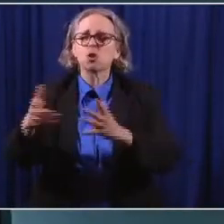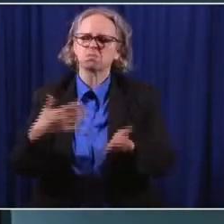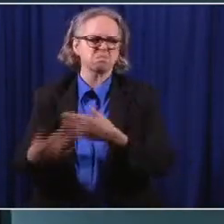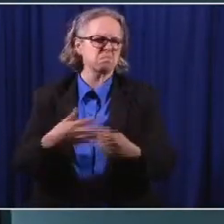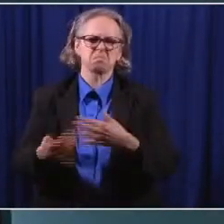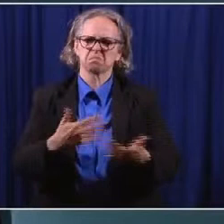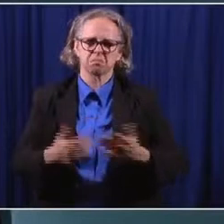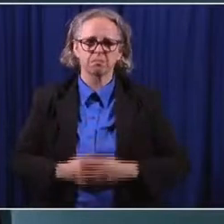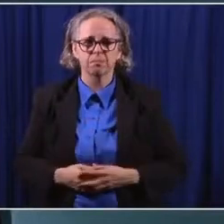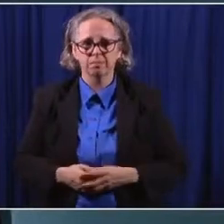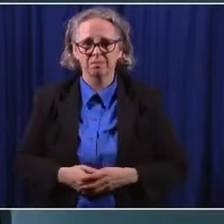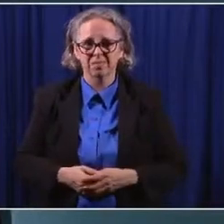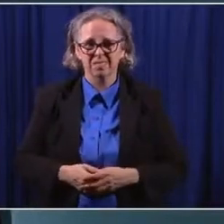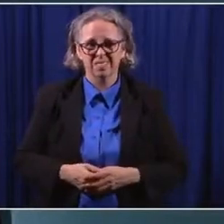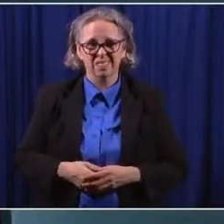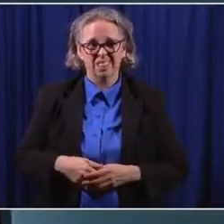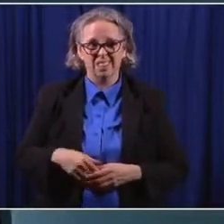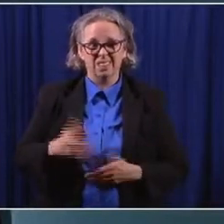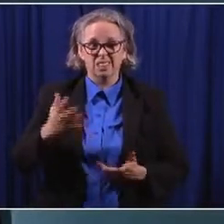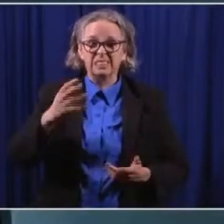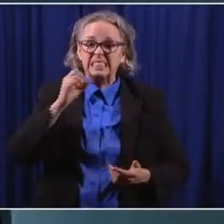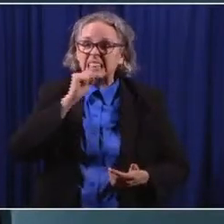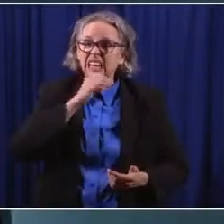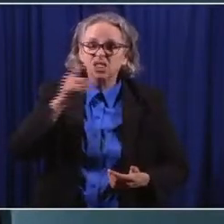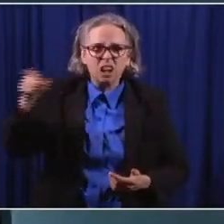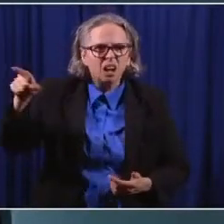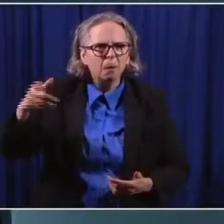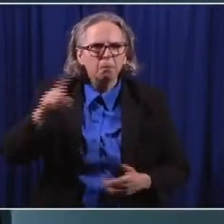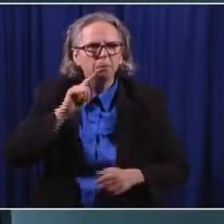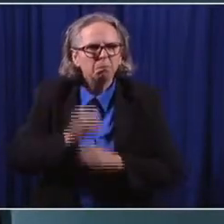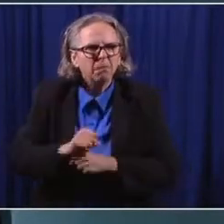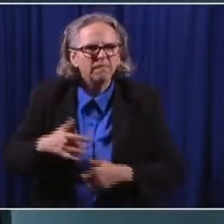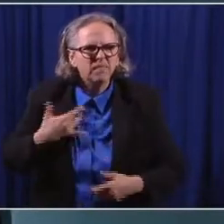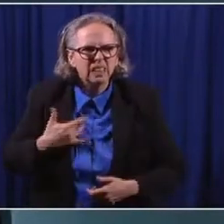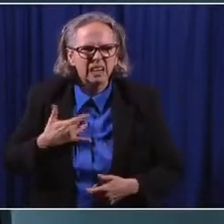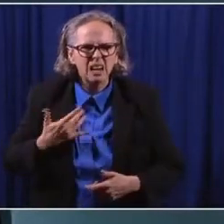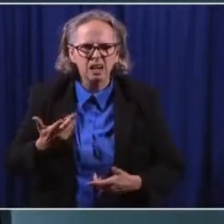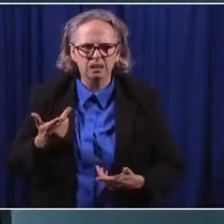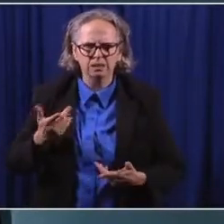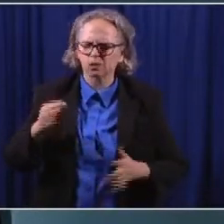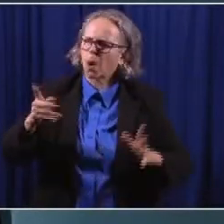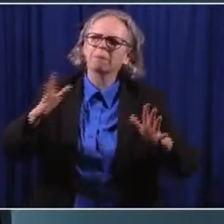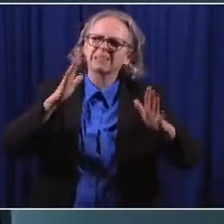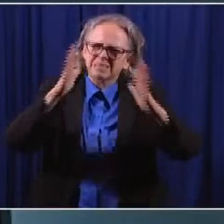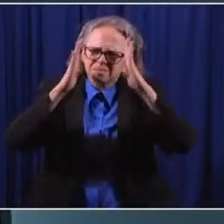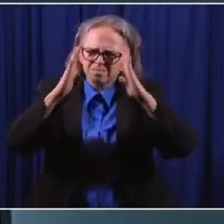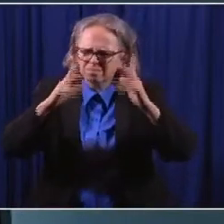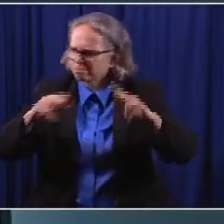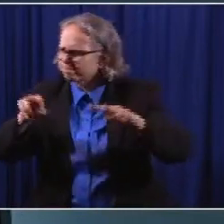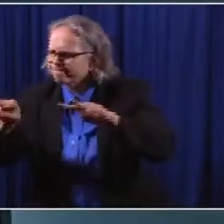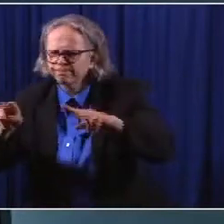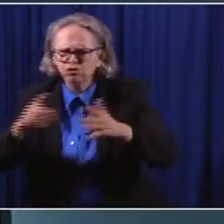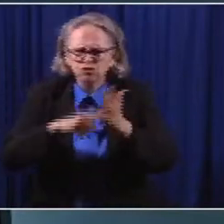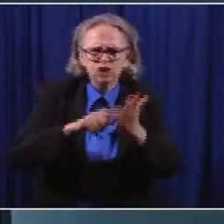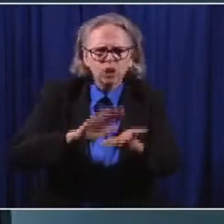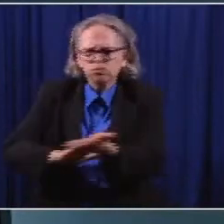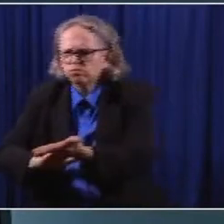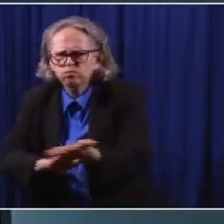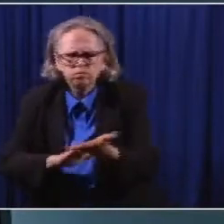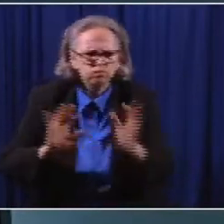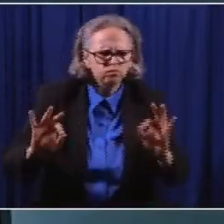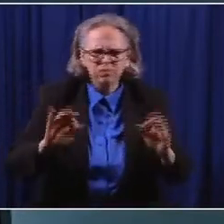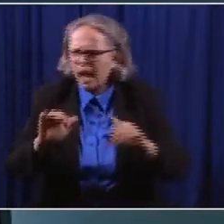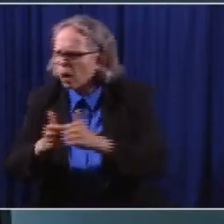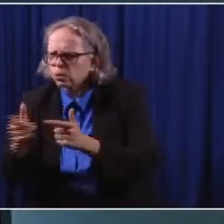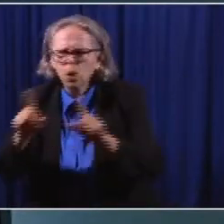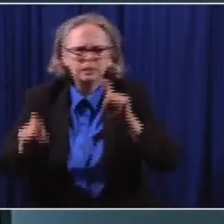older adults. So pay attention to one another and ask how people are doing, reach out for help and connect to